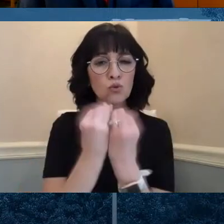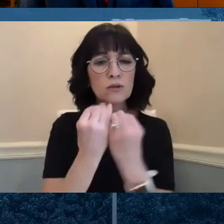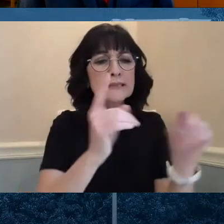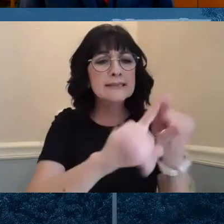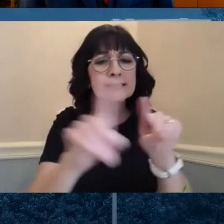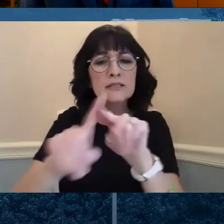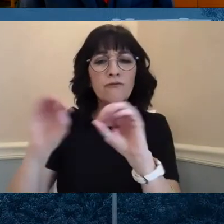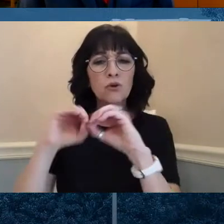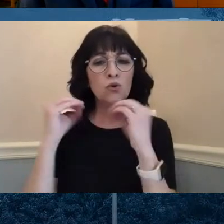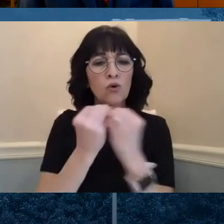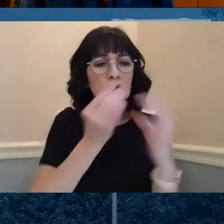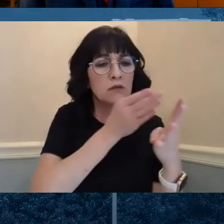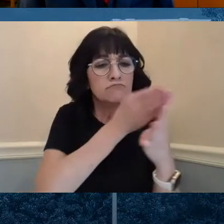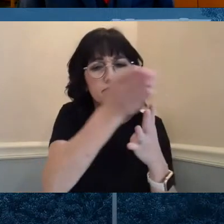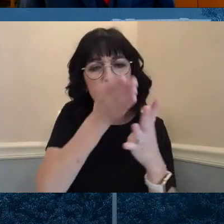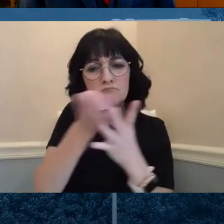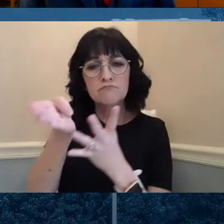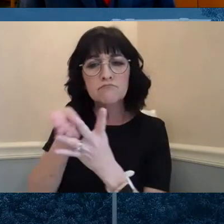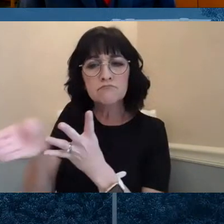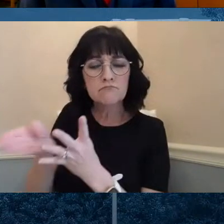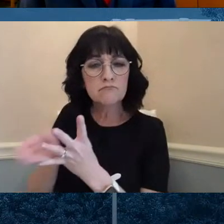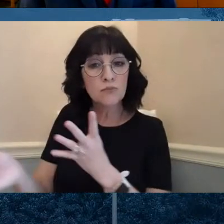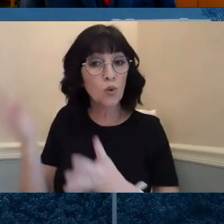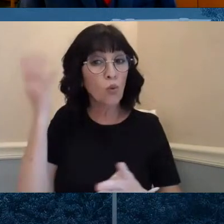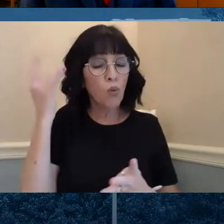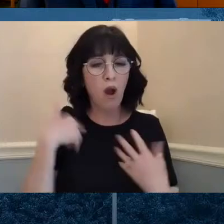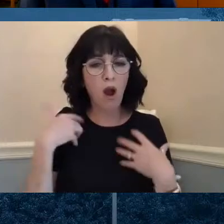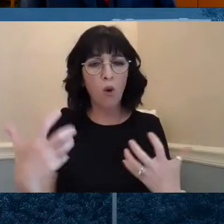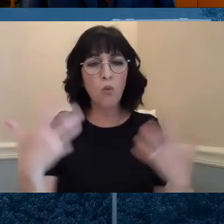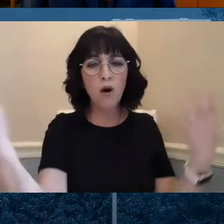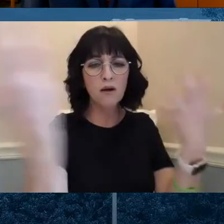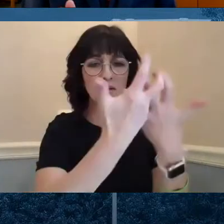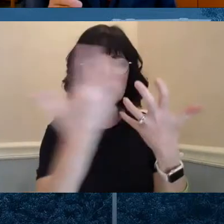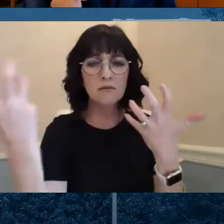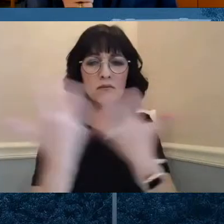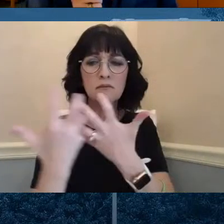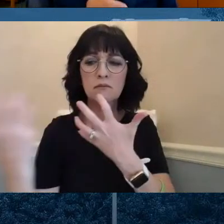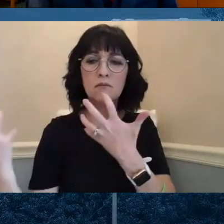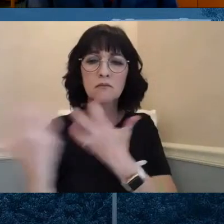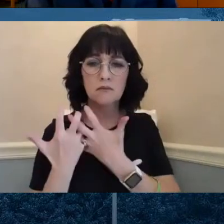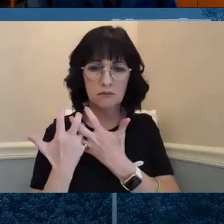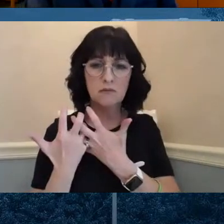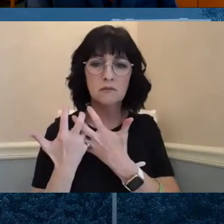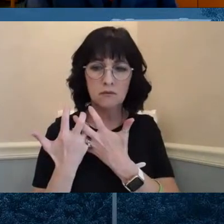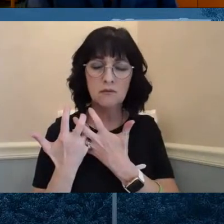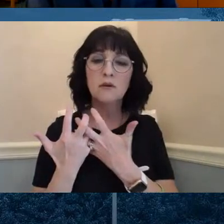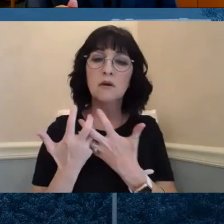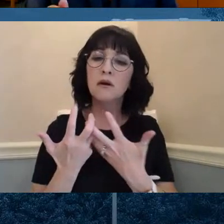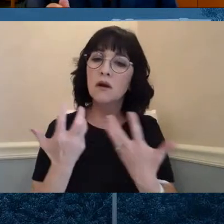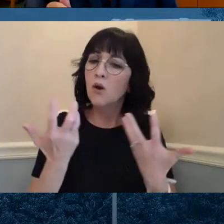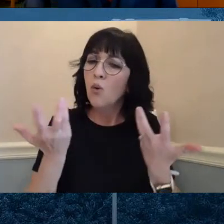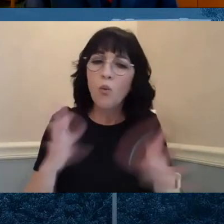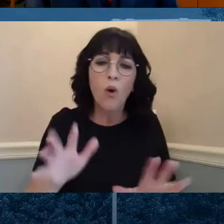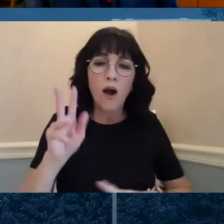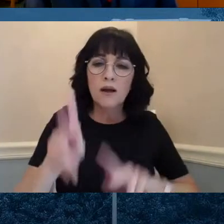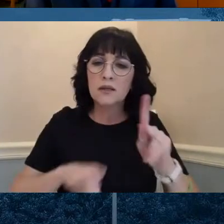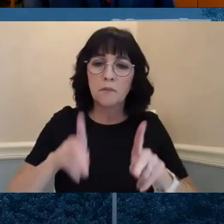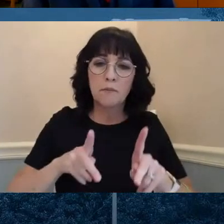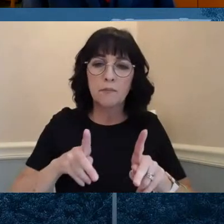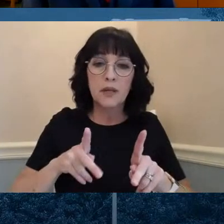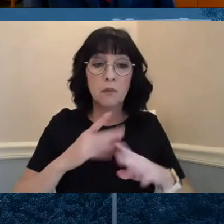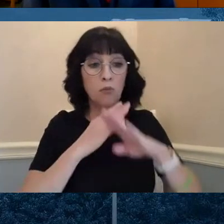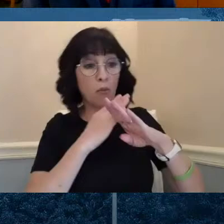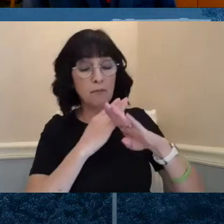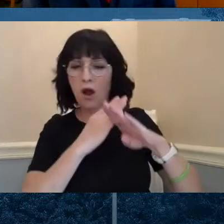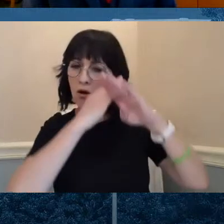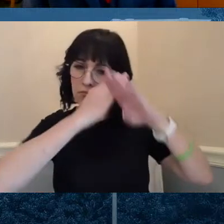provide opportunities, reduce the barriers to access for getting people both tested as well as vaccinated. And